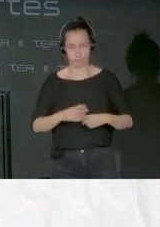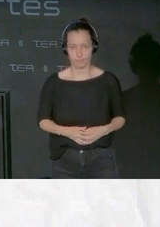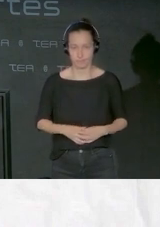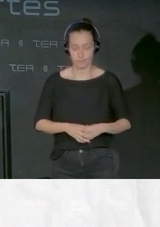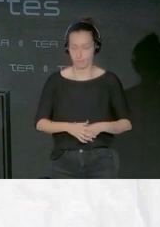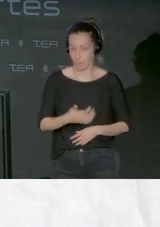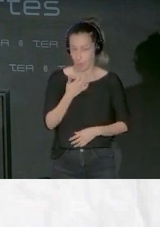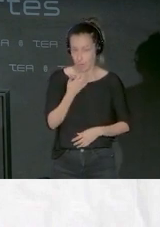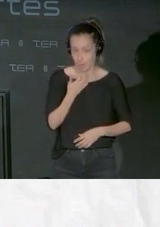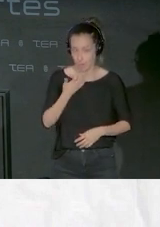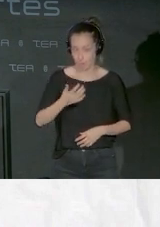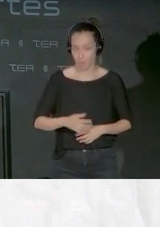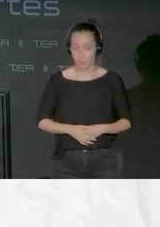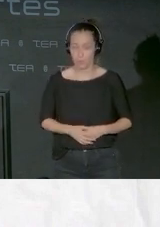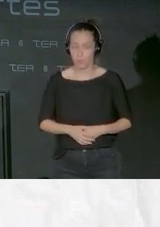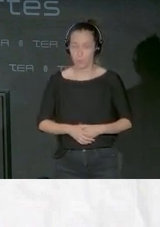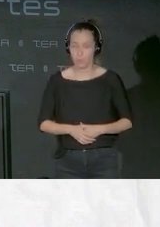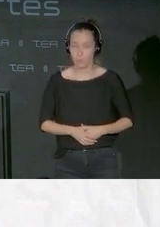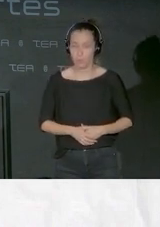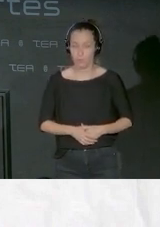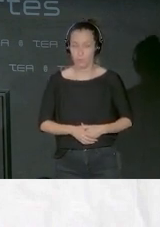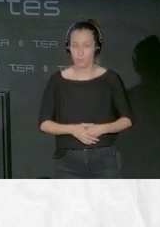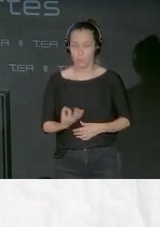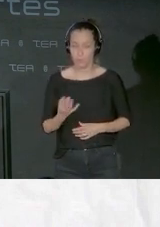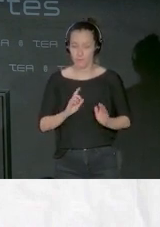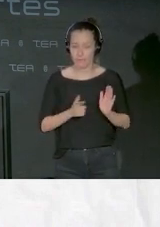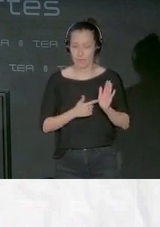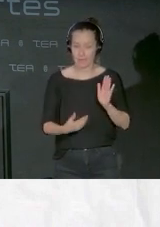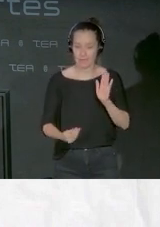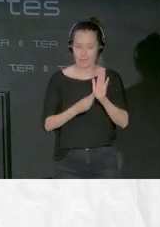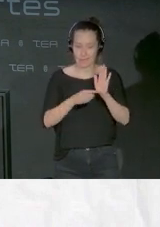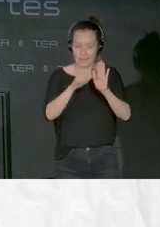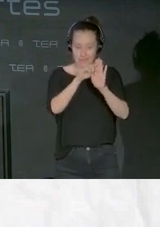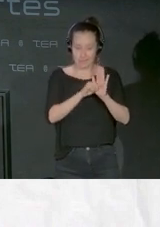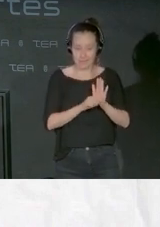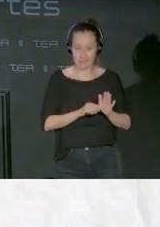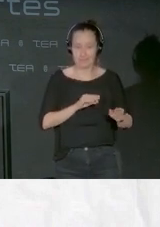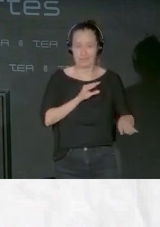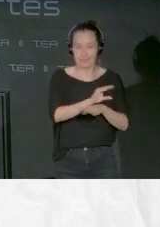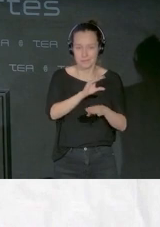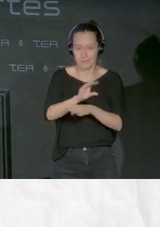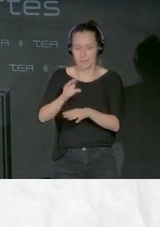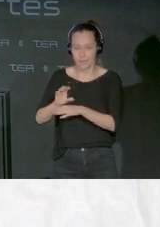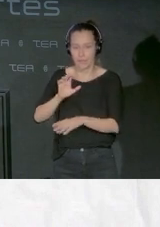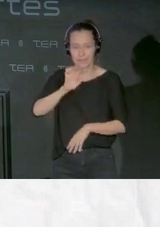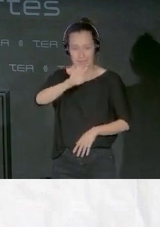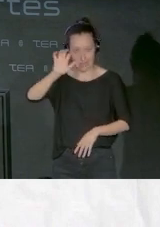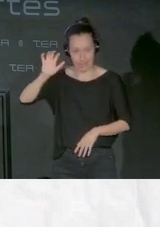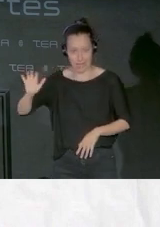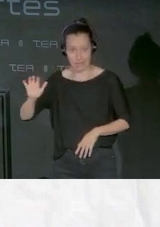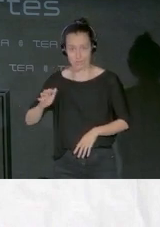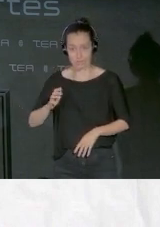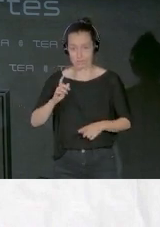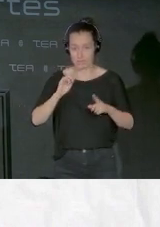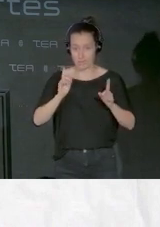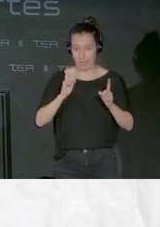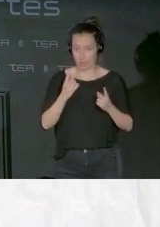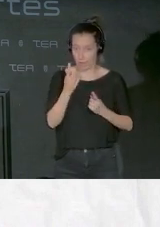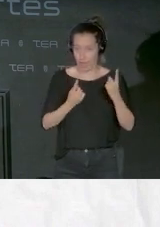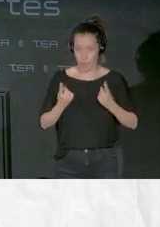And there is, there are some clear cases that show the complexity of doing that at the moment. So we call for,